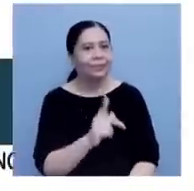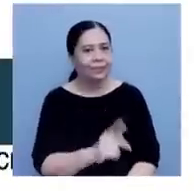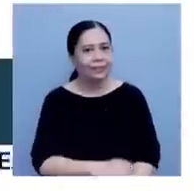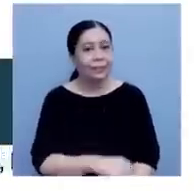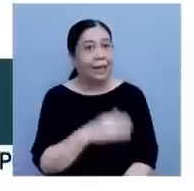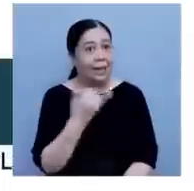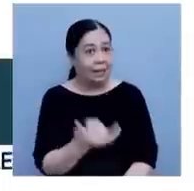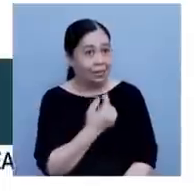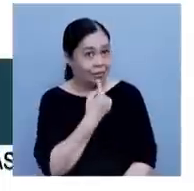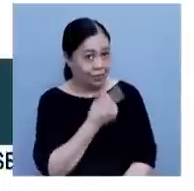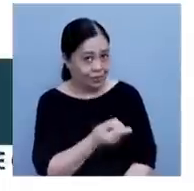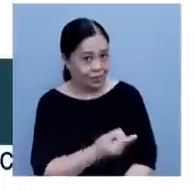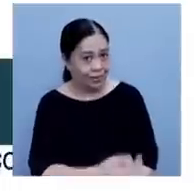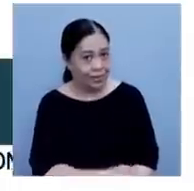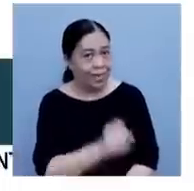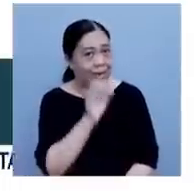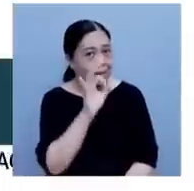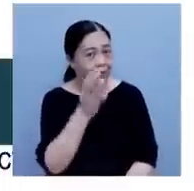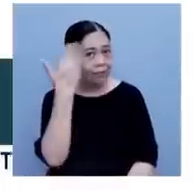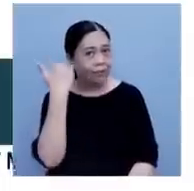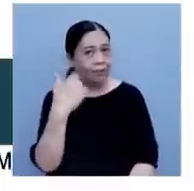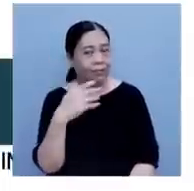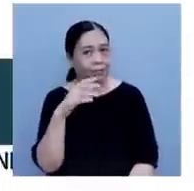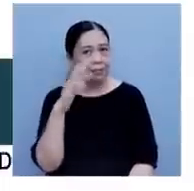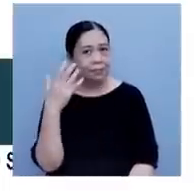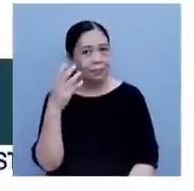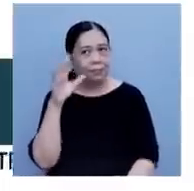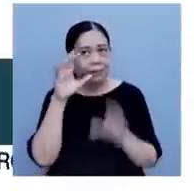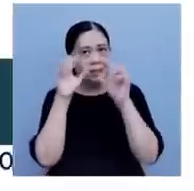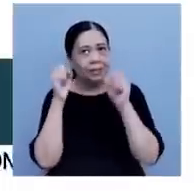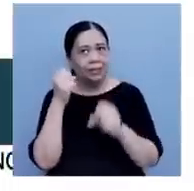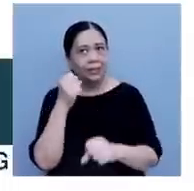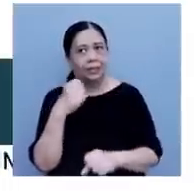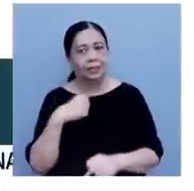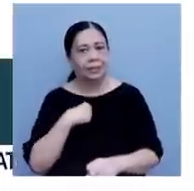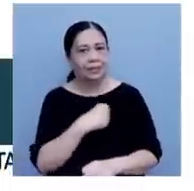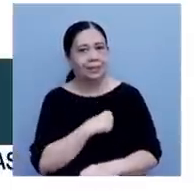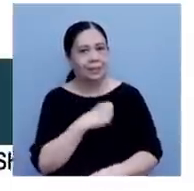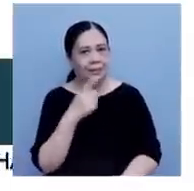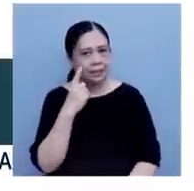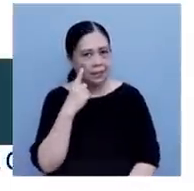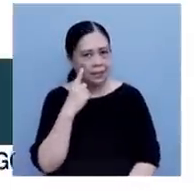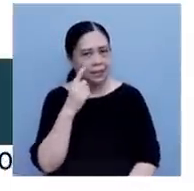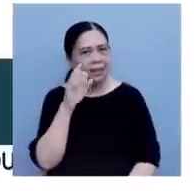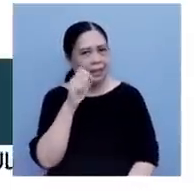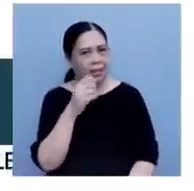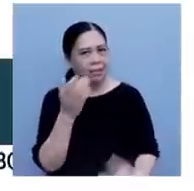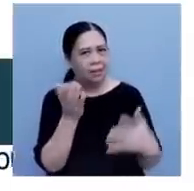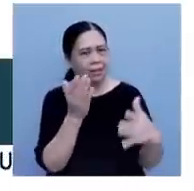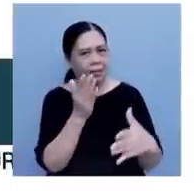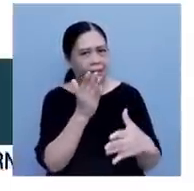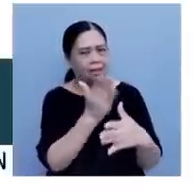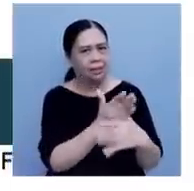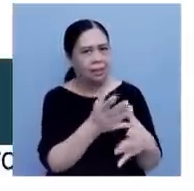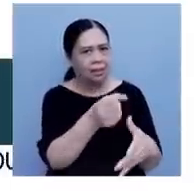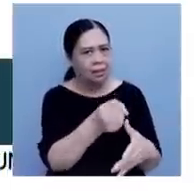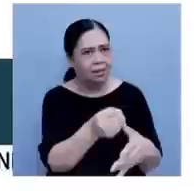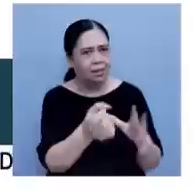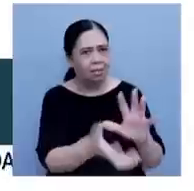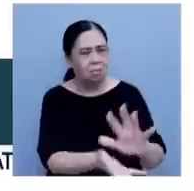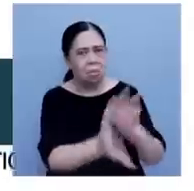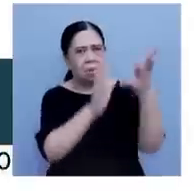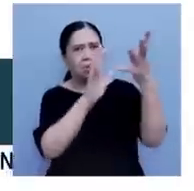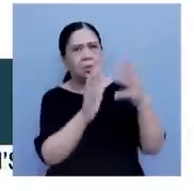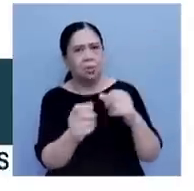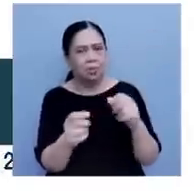you've said that, you have former Senate President Franklin Drilon saying there must be some intervention here before things get out of hand. To